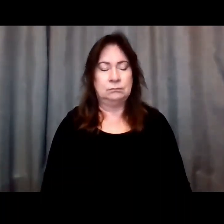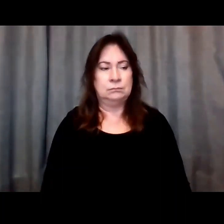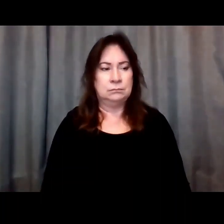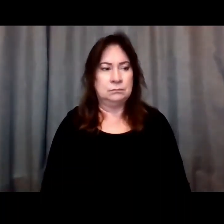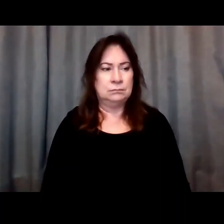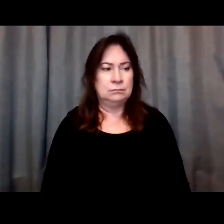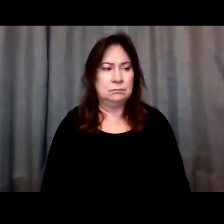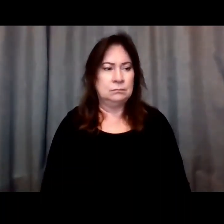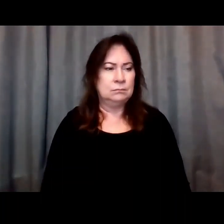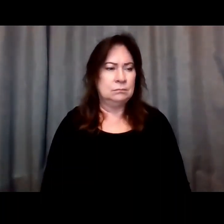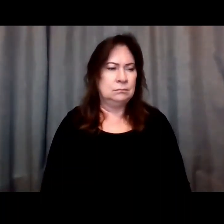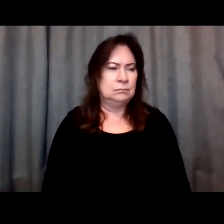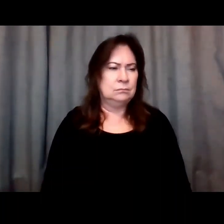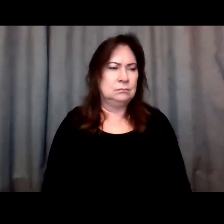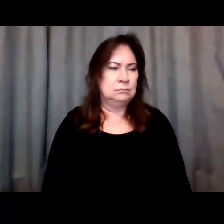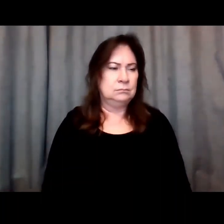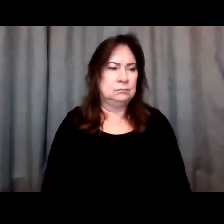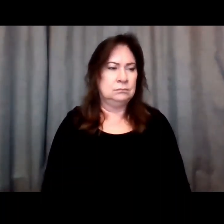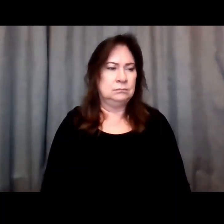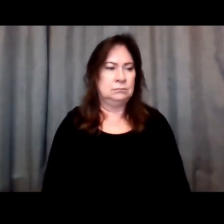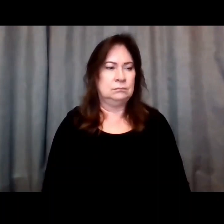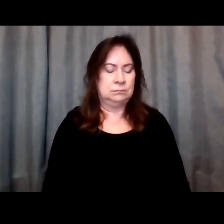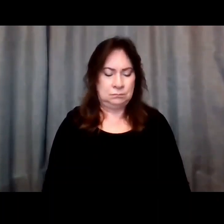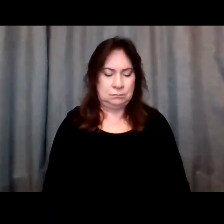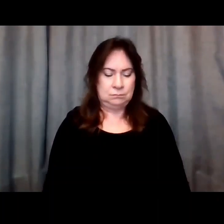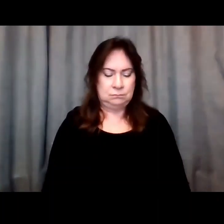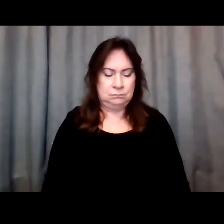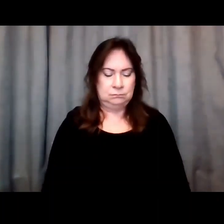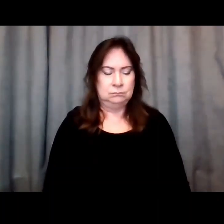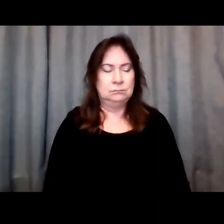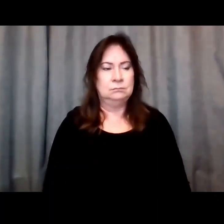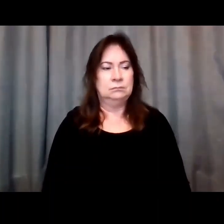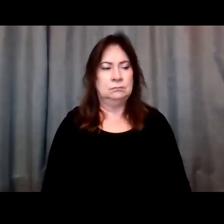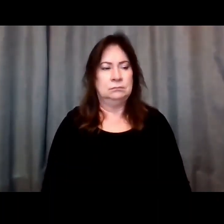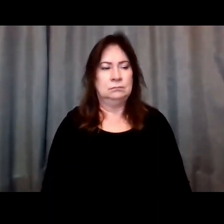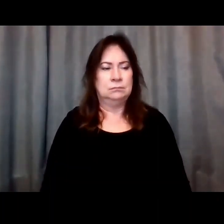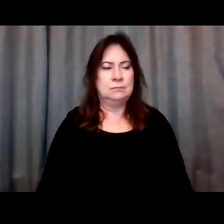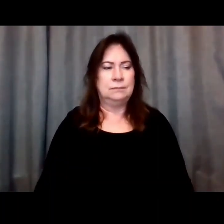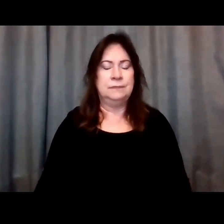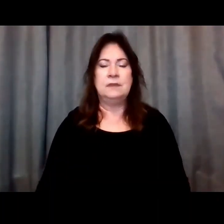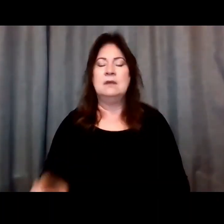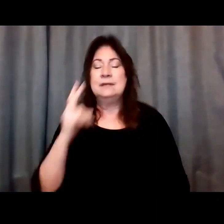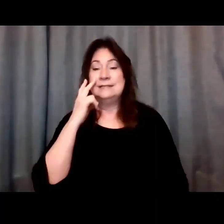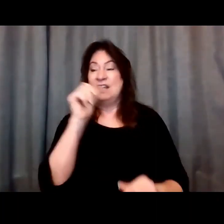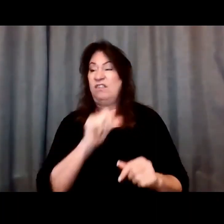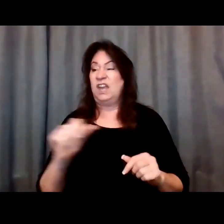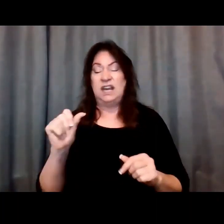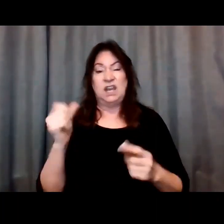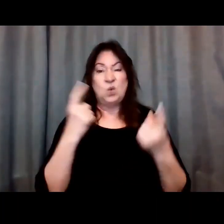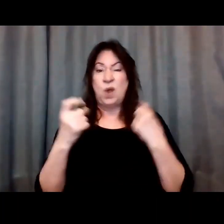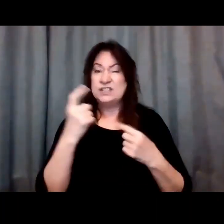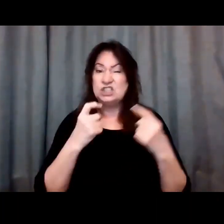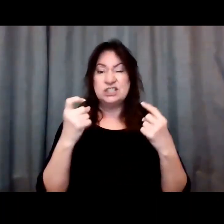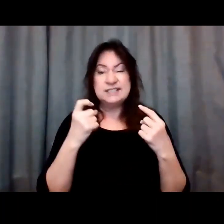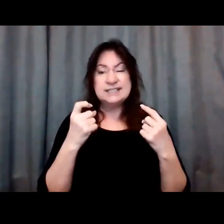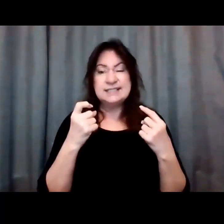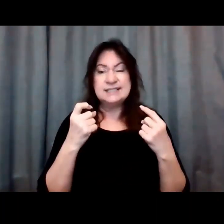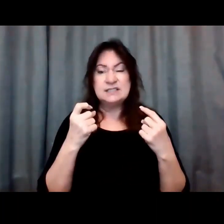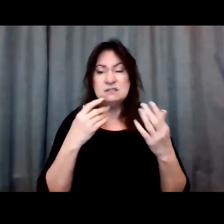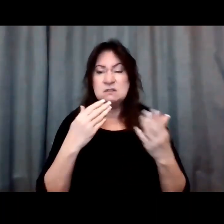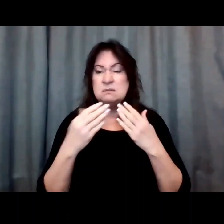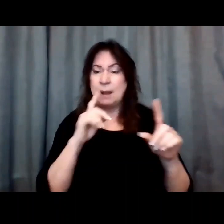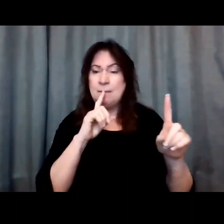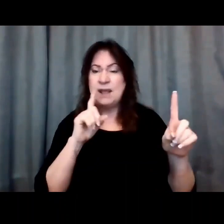Okay, I think we'll see if there's any key questions that may have been answered